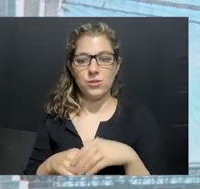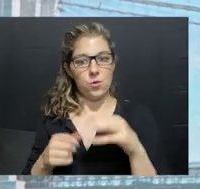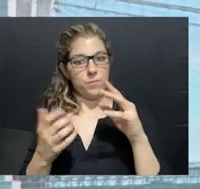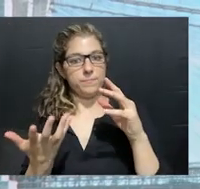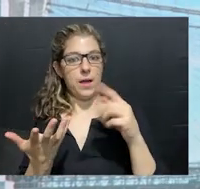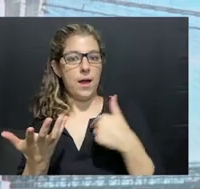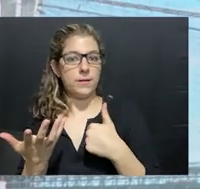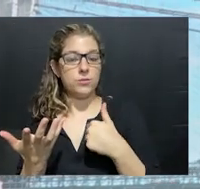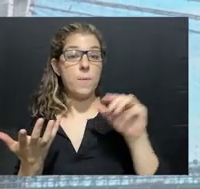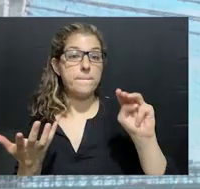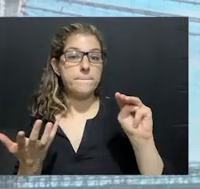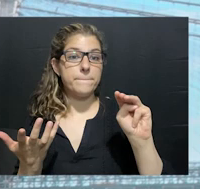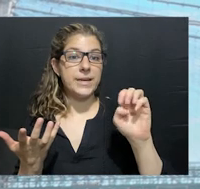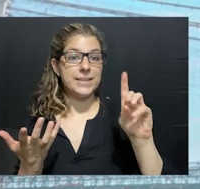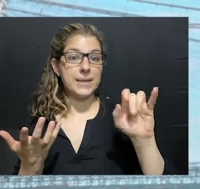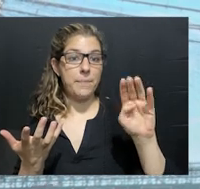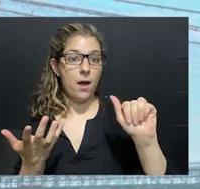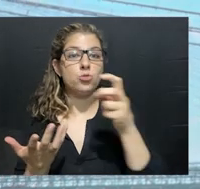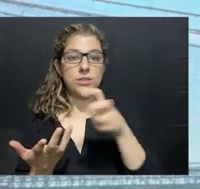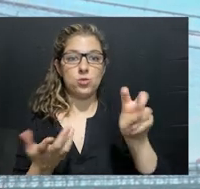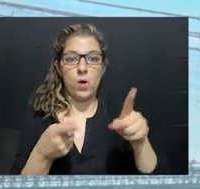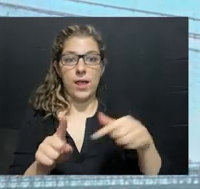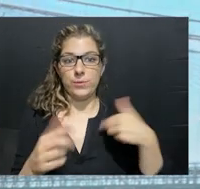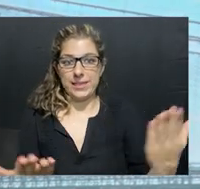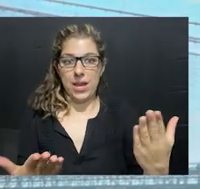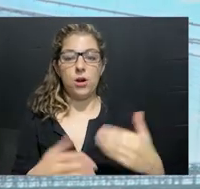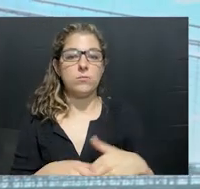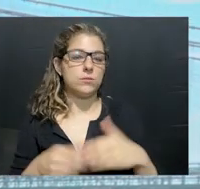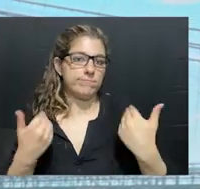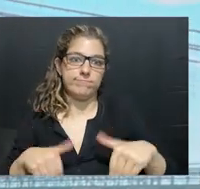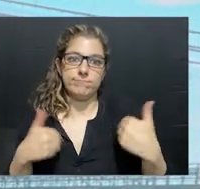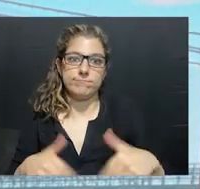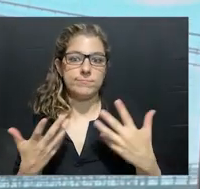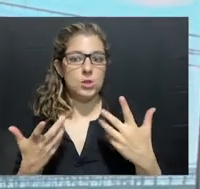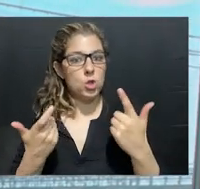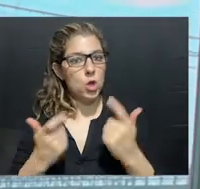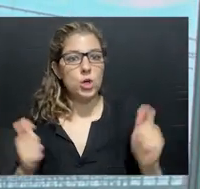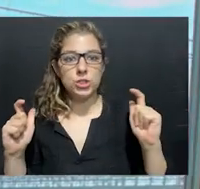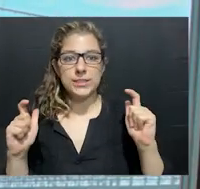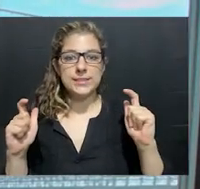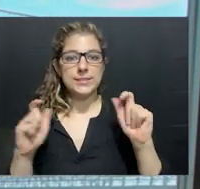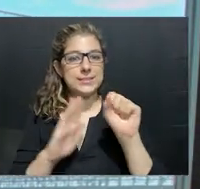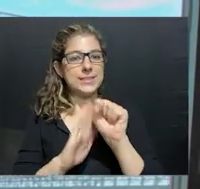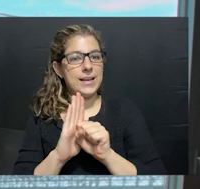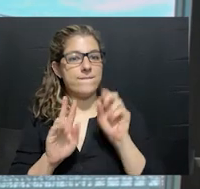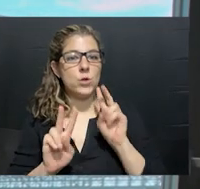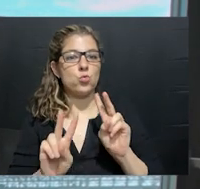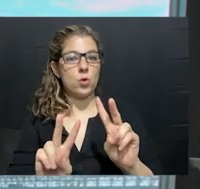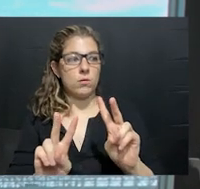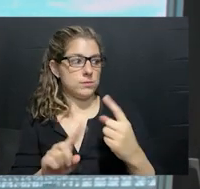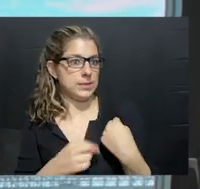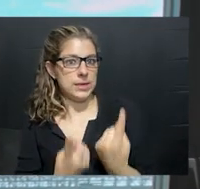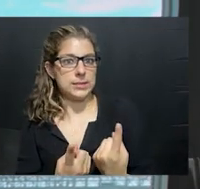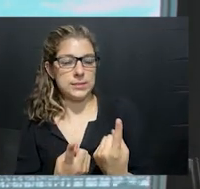transitioned while I was there. It was extraordinary. It was the biggest, largest state funeral since